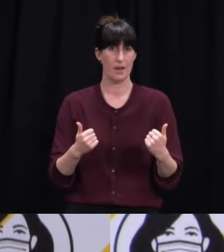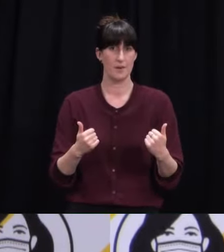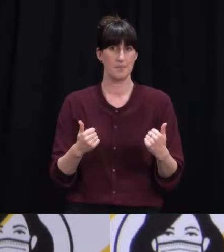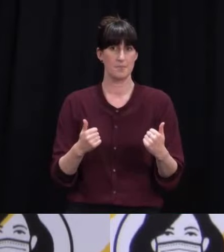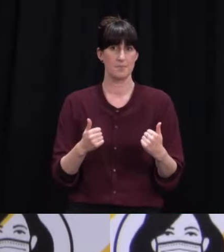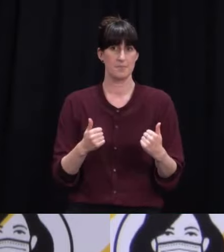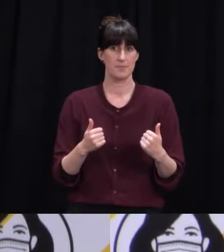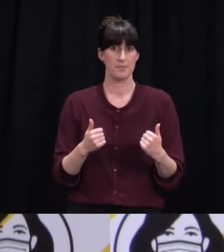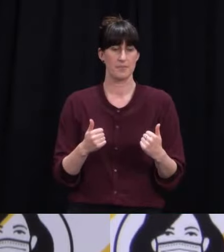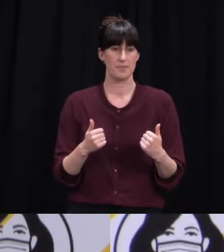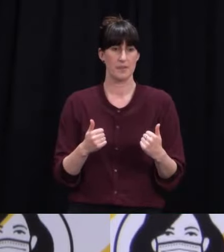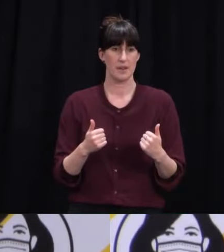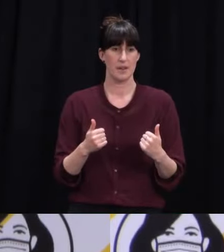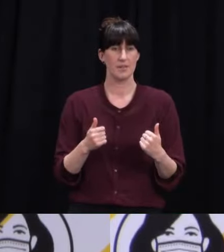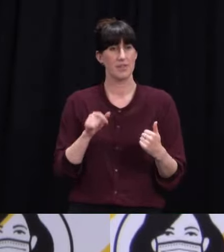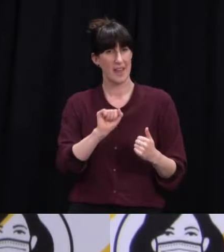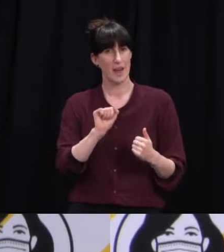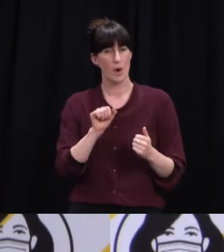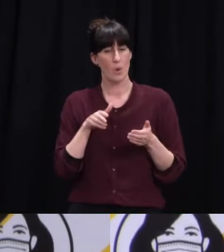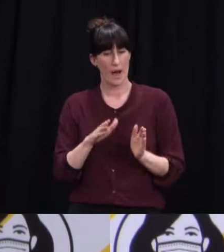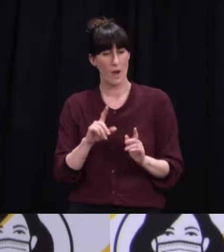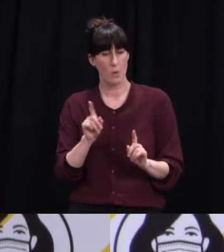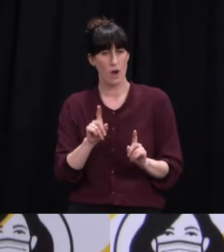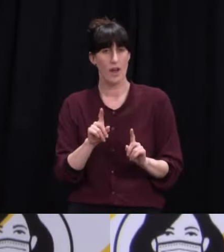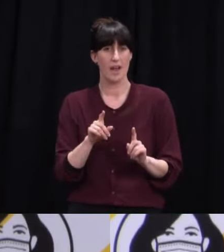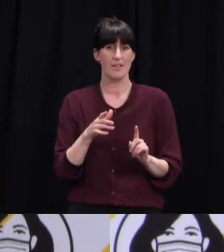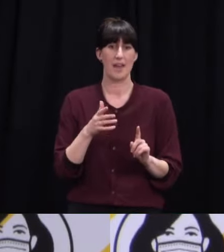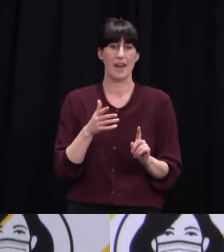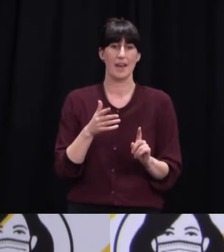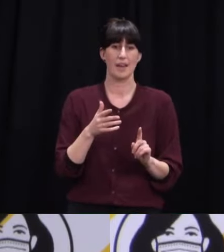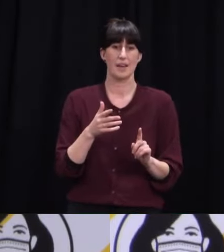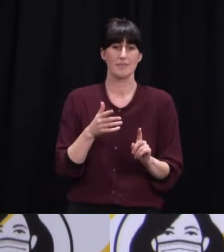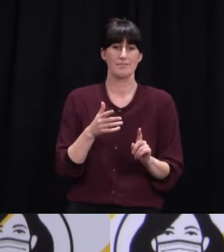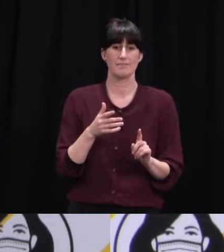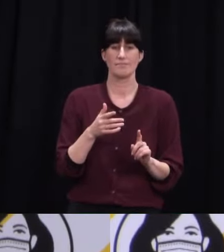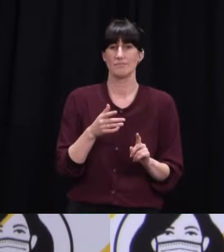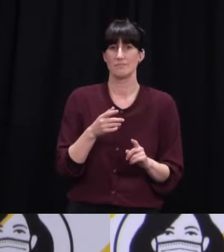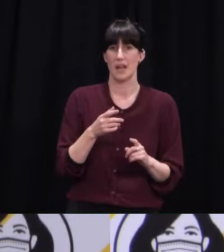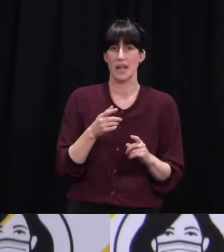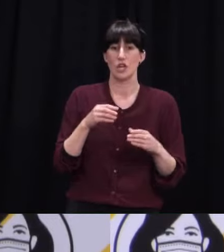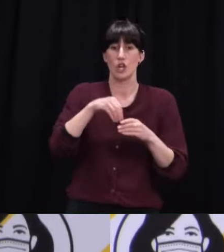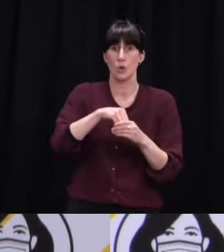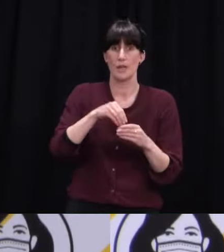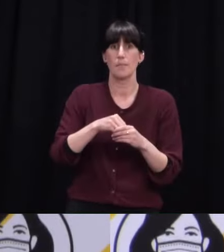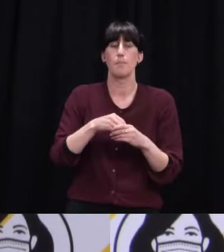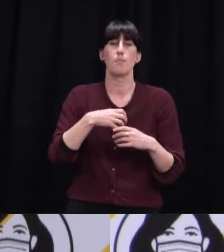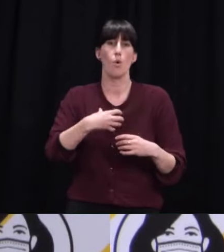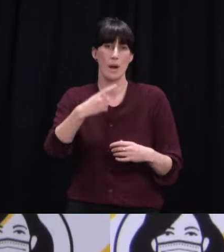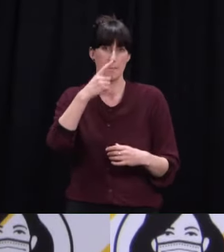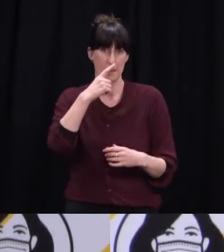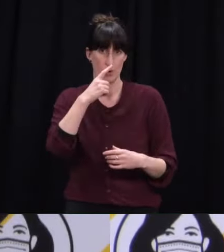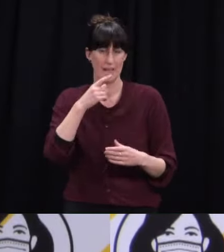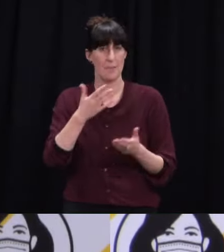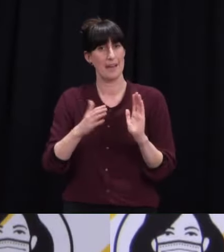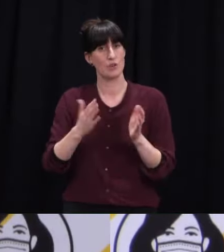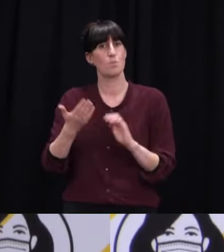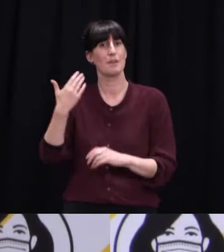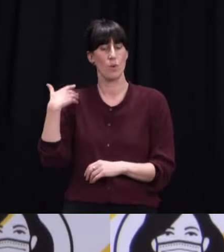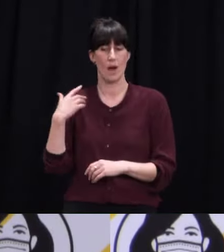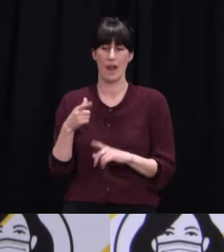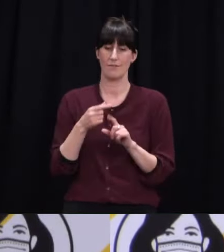until now, we would have considered casual contacts. It would have just been stay home, get a day 5 test. But in this instance, and